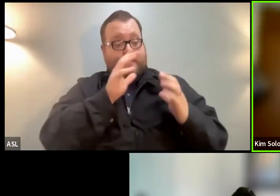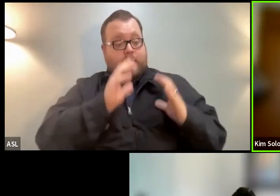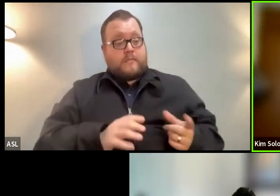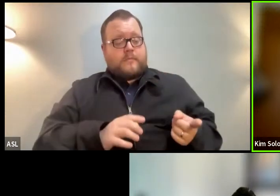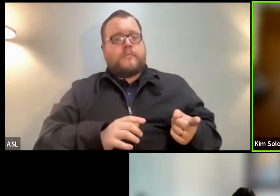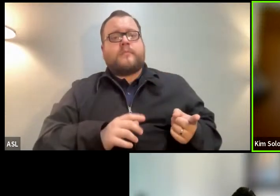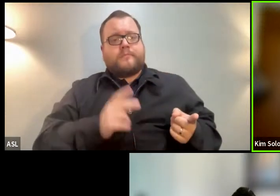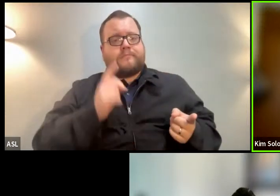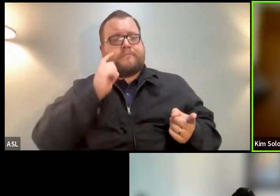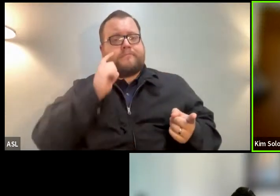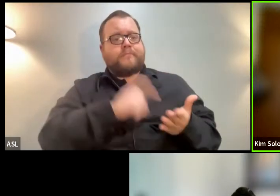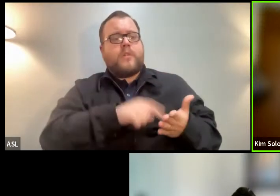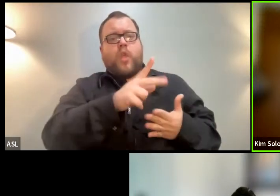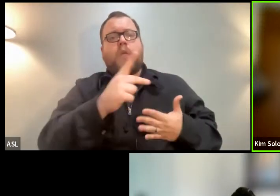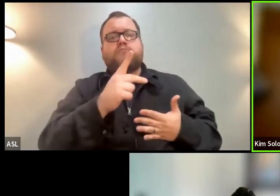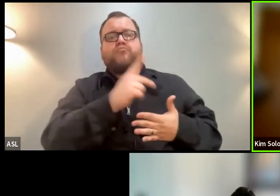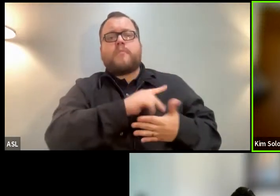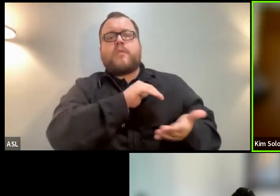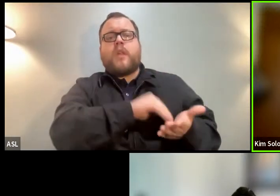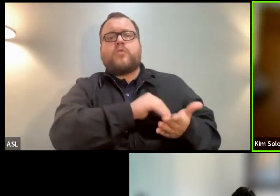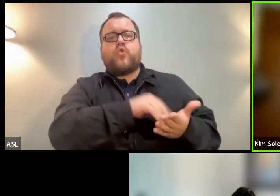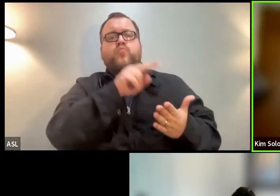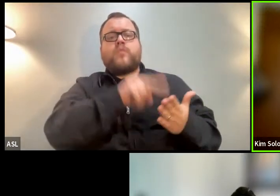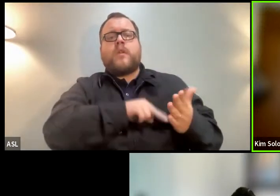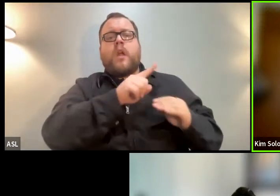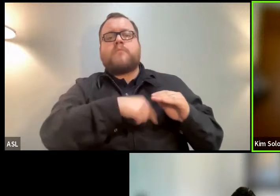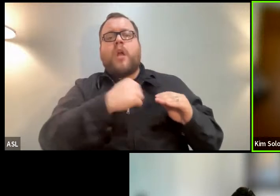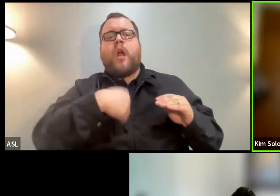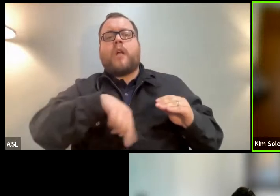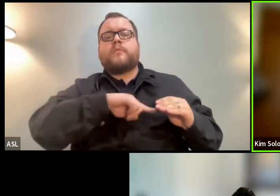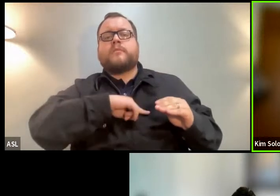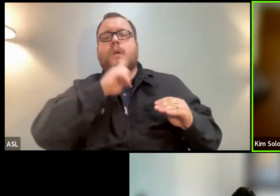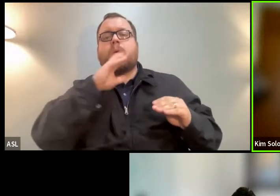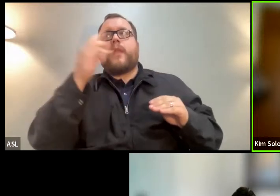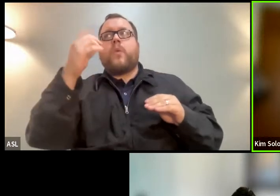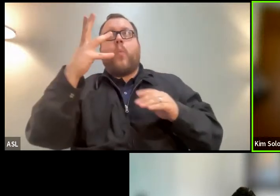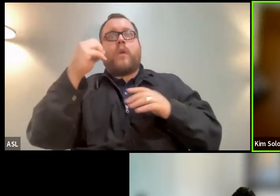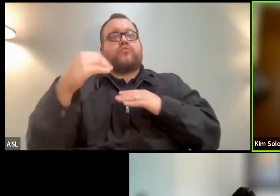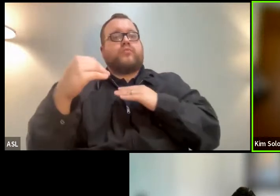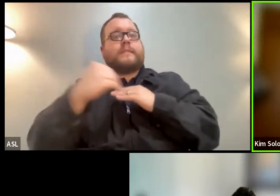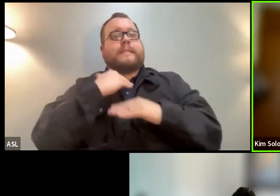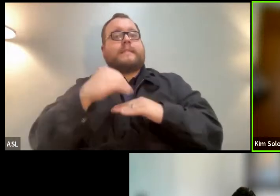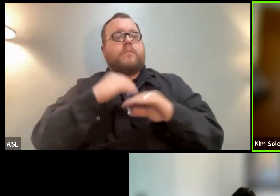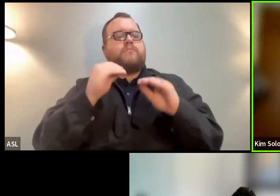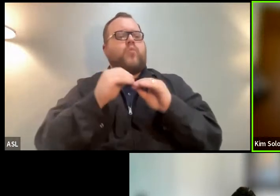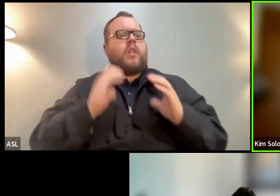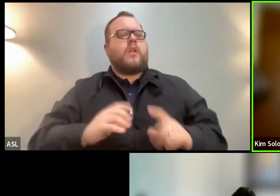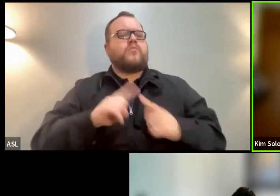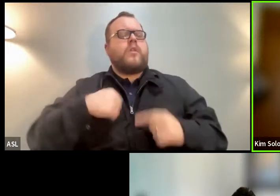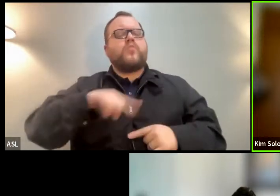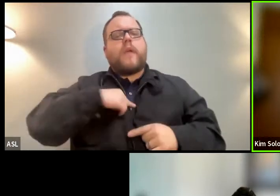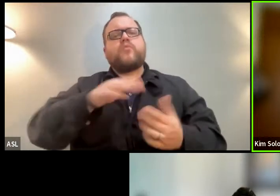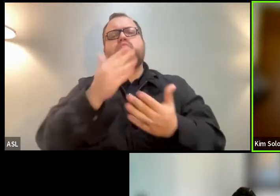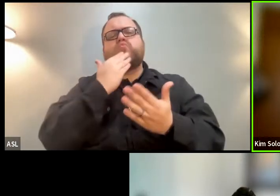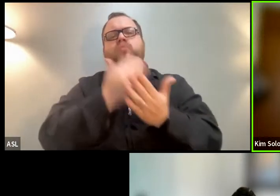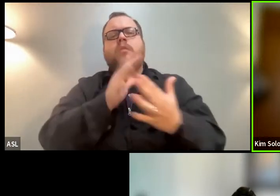their primary care learns about us and then wants to send more clients to us. We have a pretty nice connection with